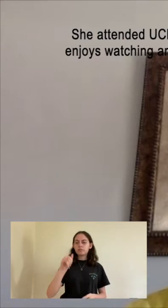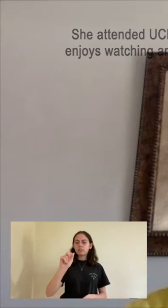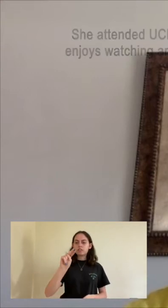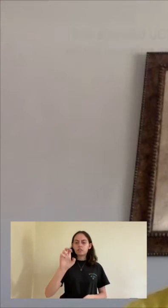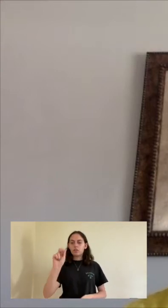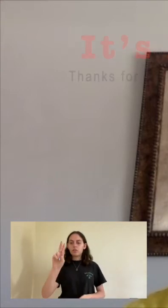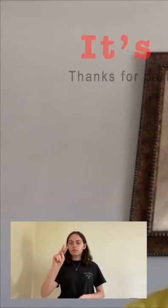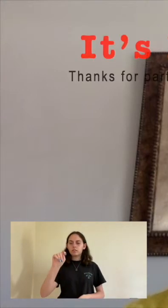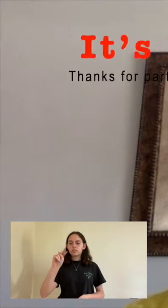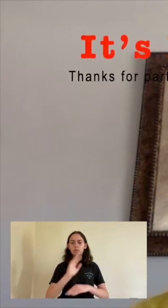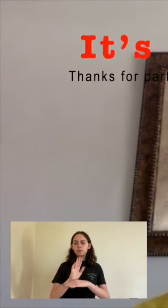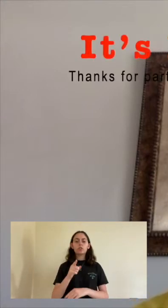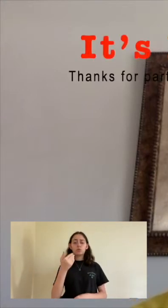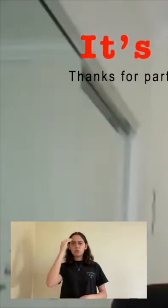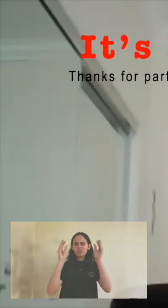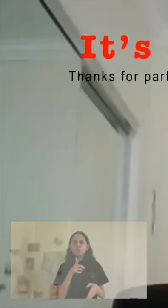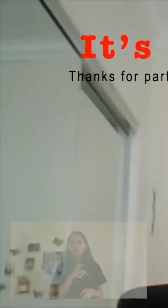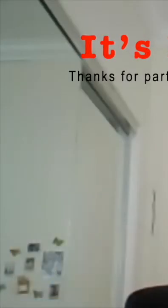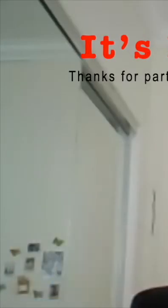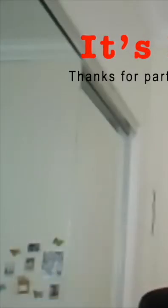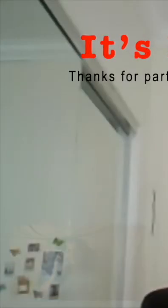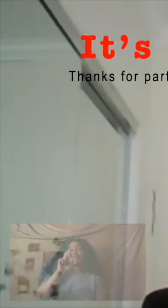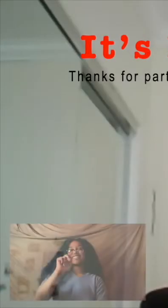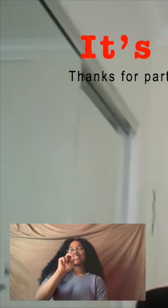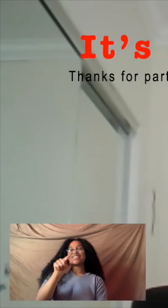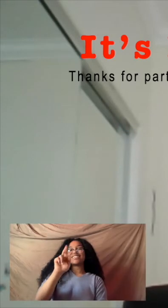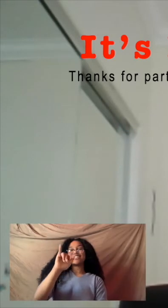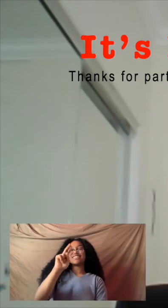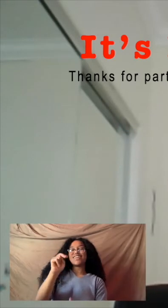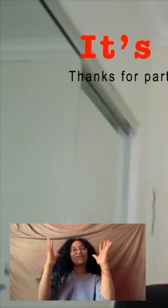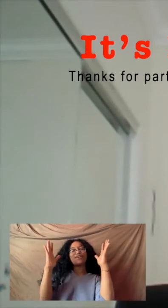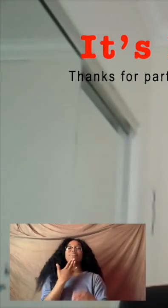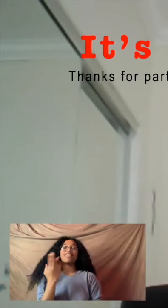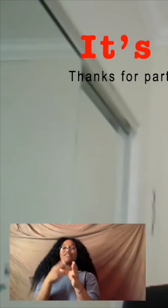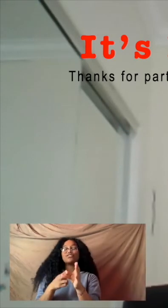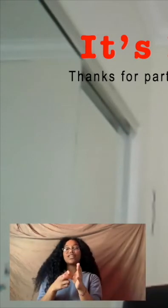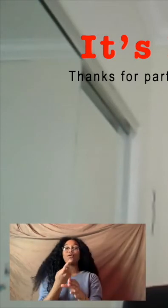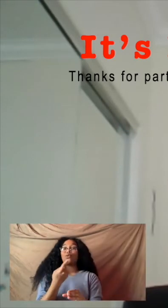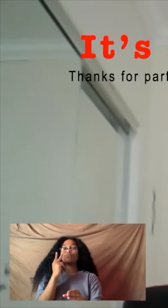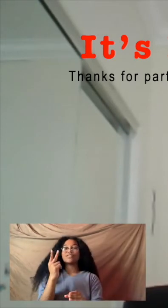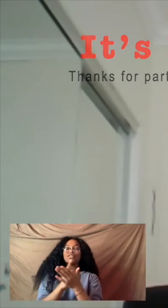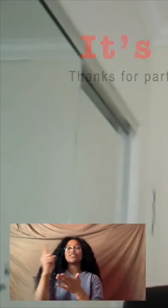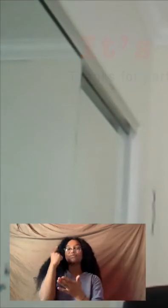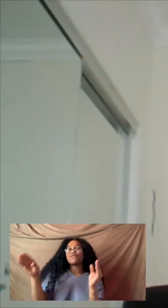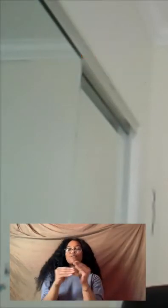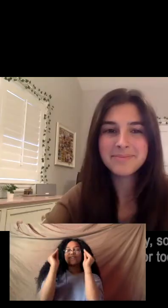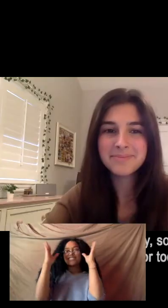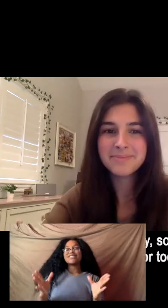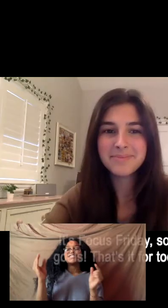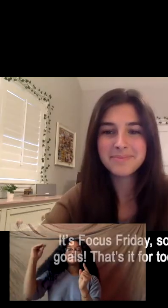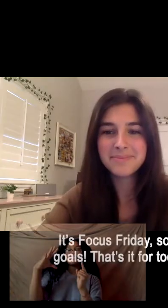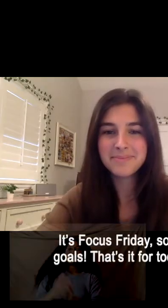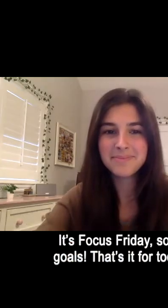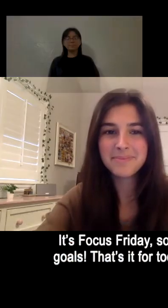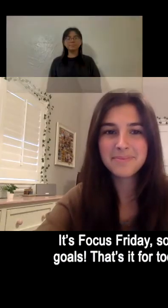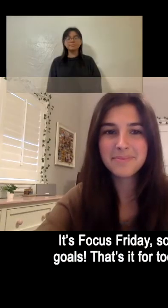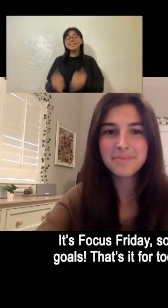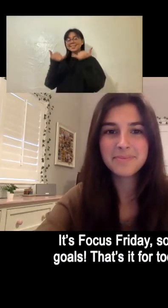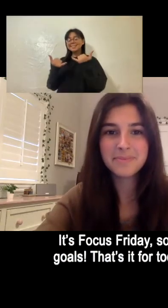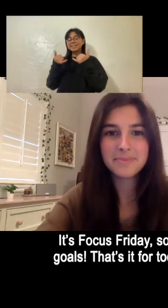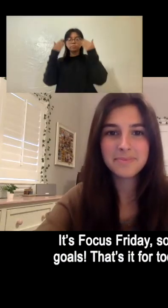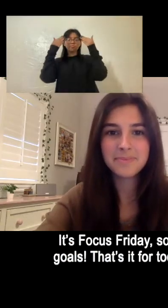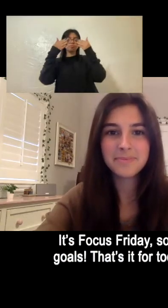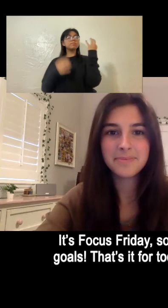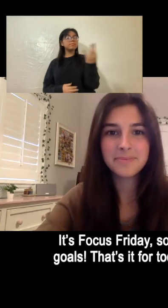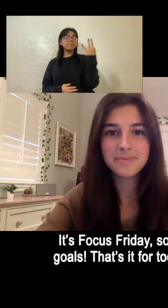this teacher is it's miss nazarian thanks for participating we'll see you next week for another teacher spotlight it's focus friday